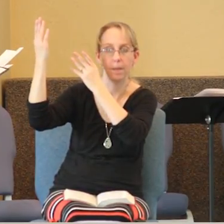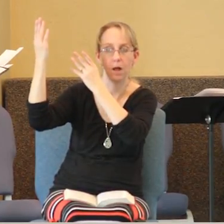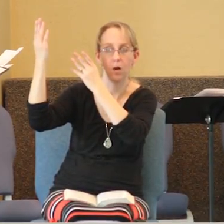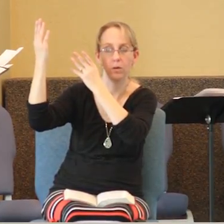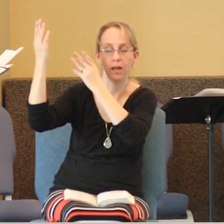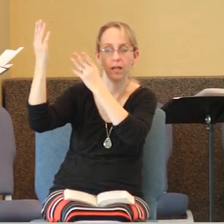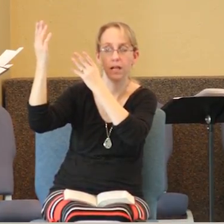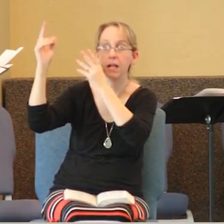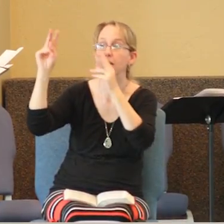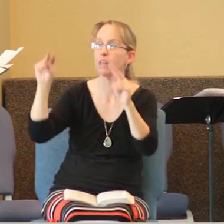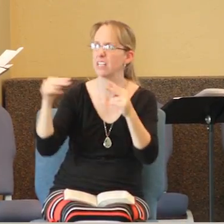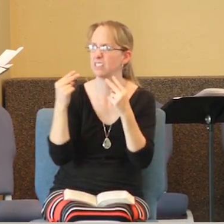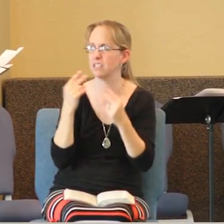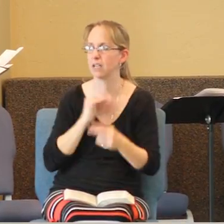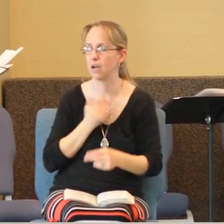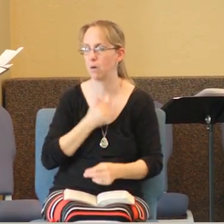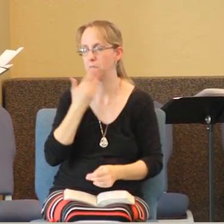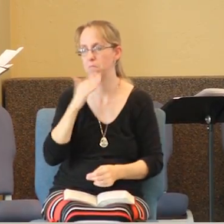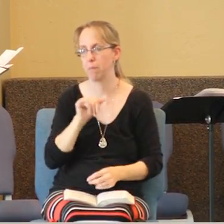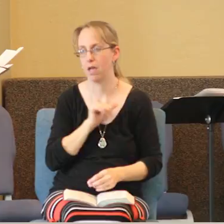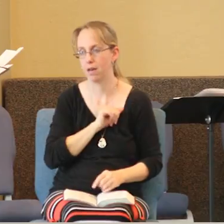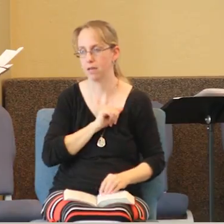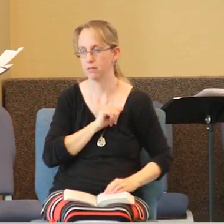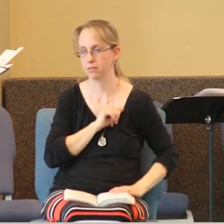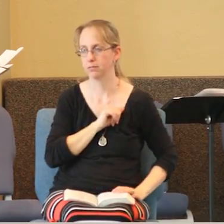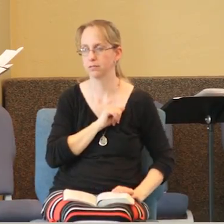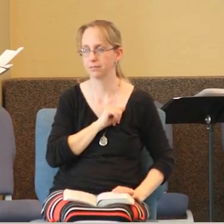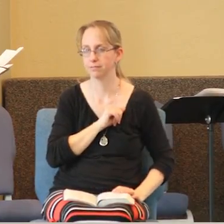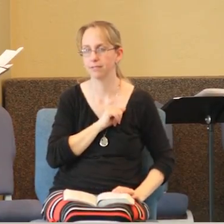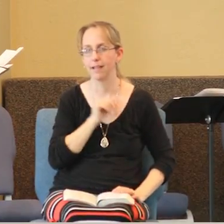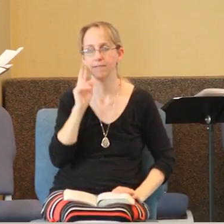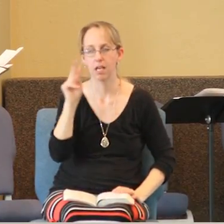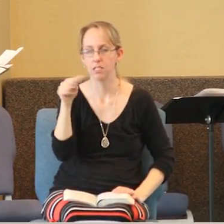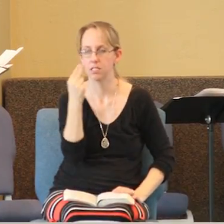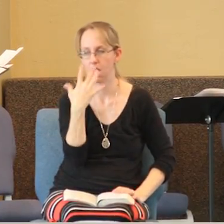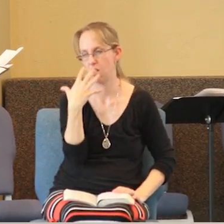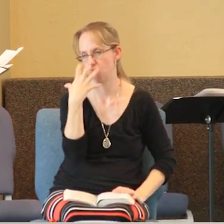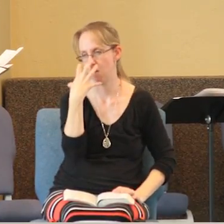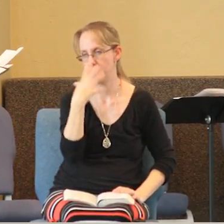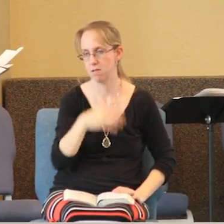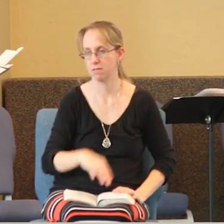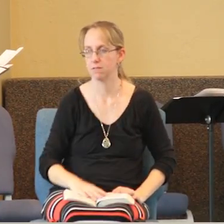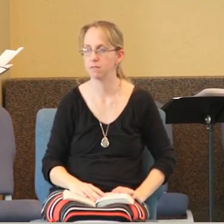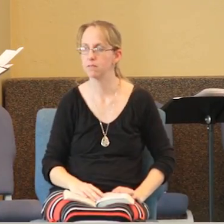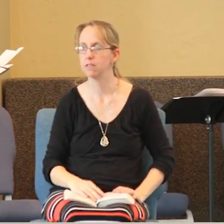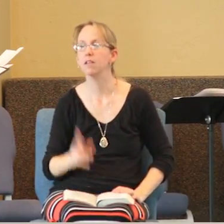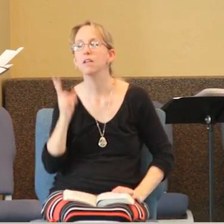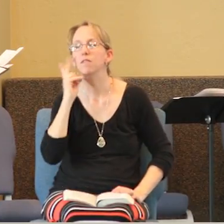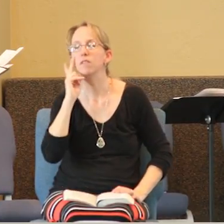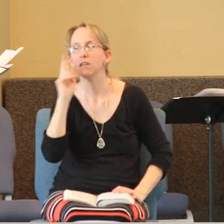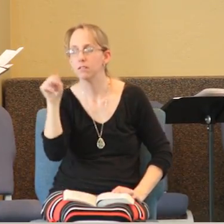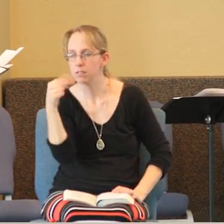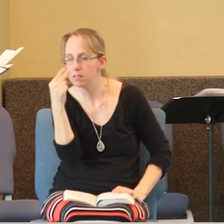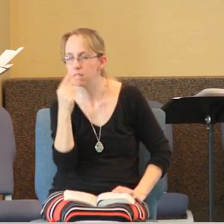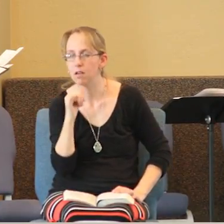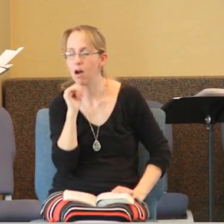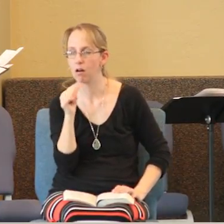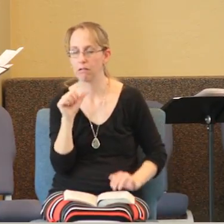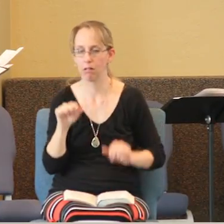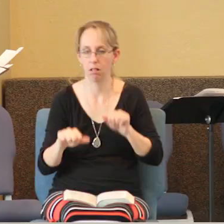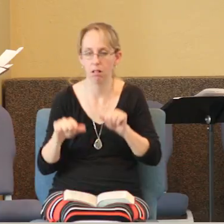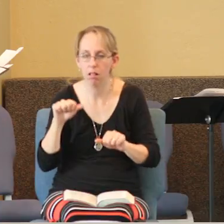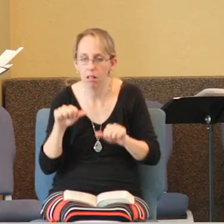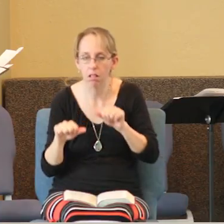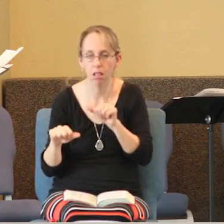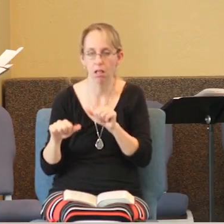See, if they see our bad attitudes, if they see our grumpiness, if they see our uncertainty